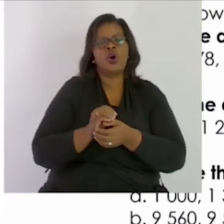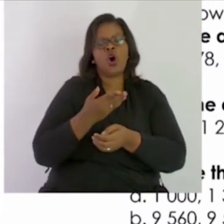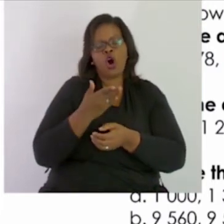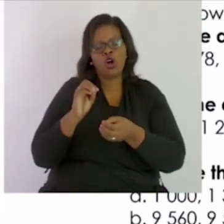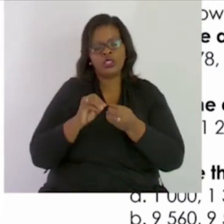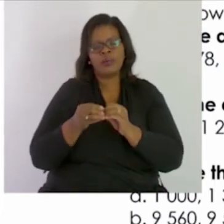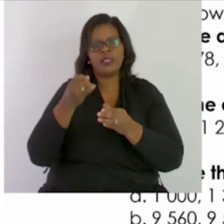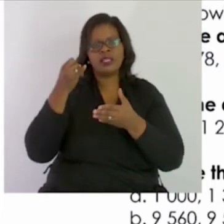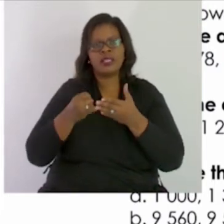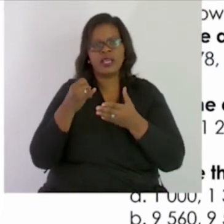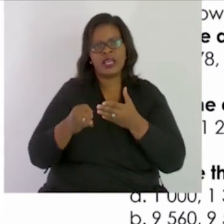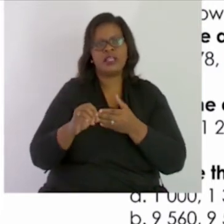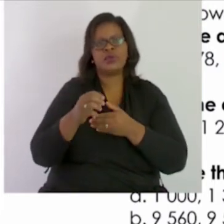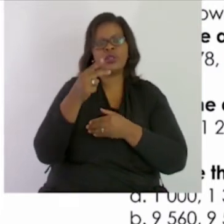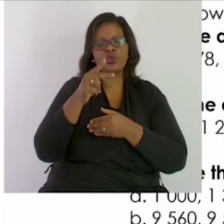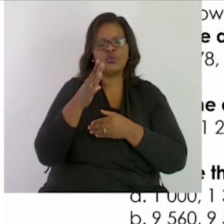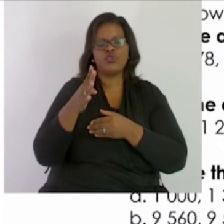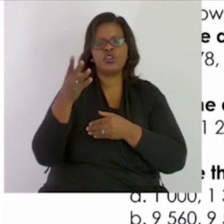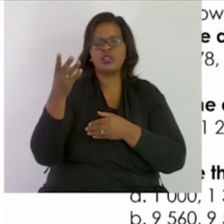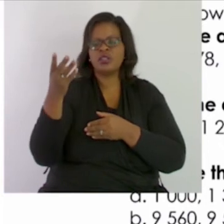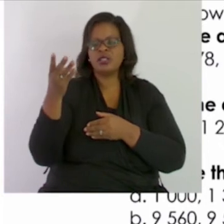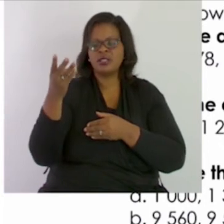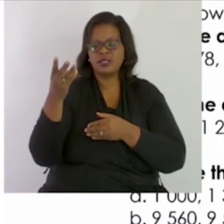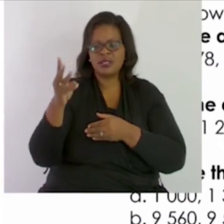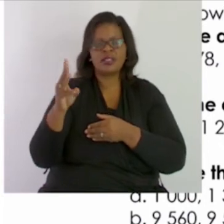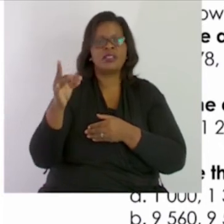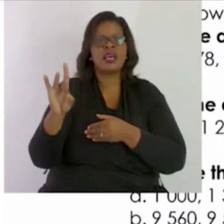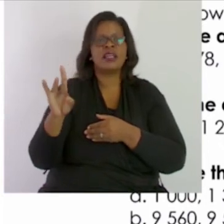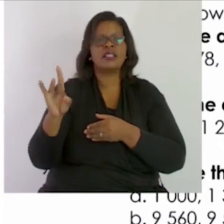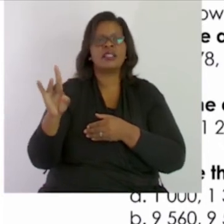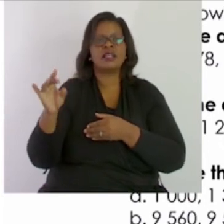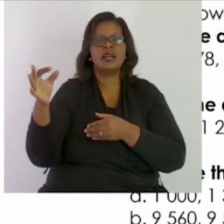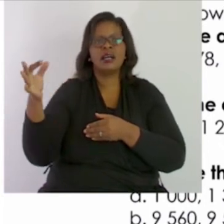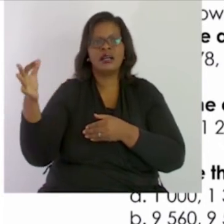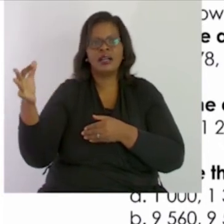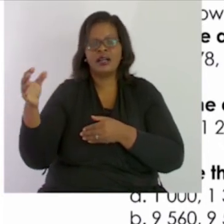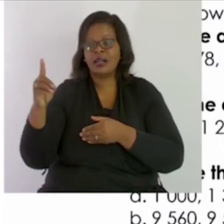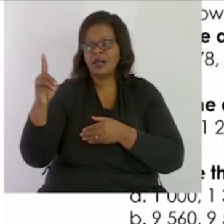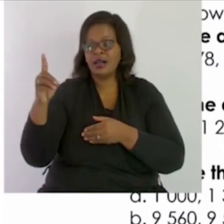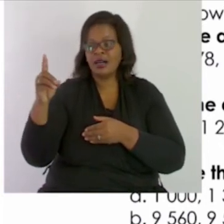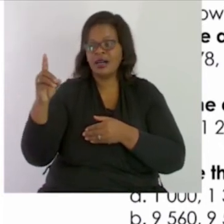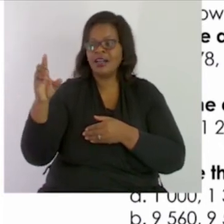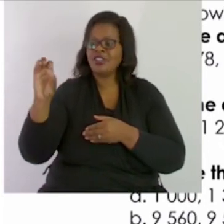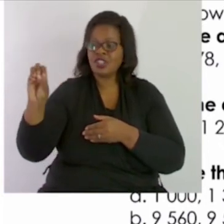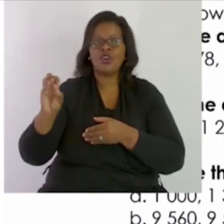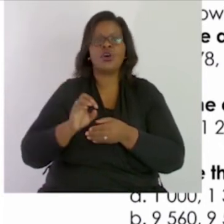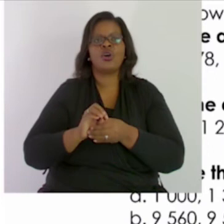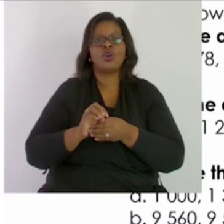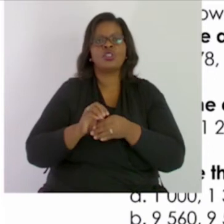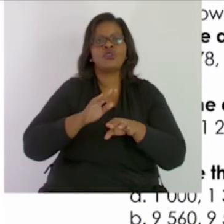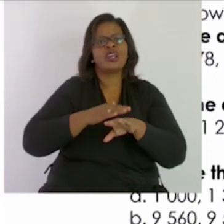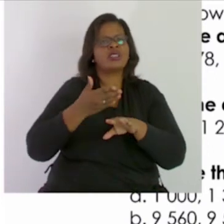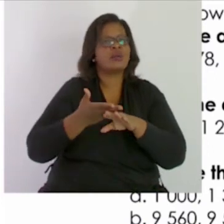2, 4, 6, 8, and 0 is an odd number. I can give you